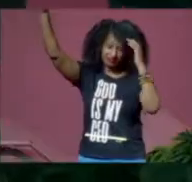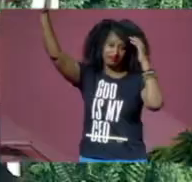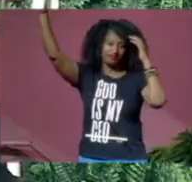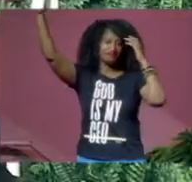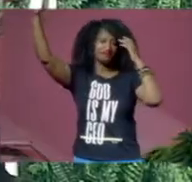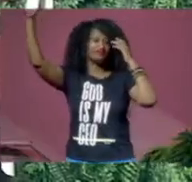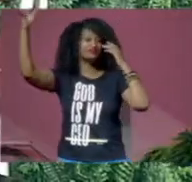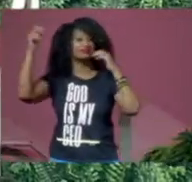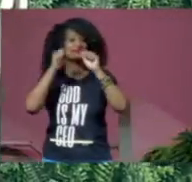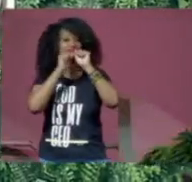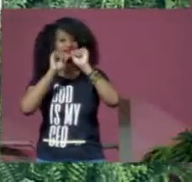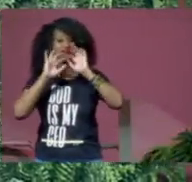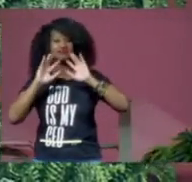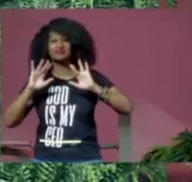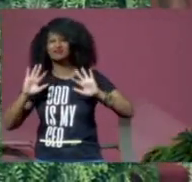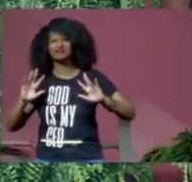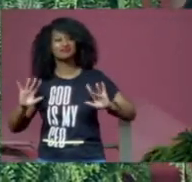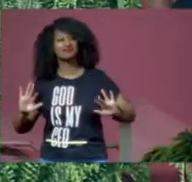soul.